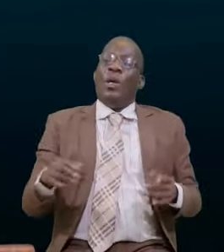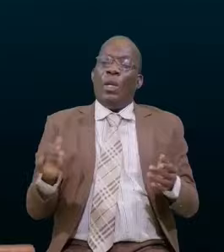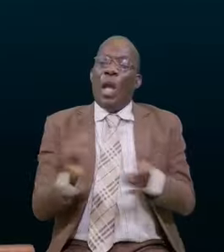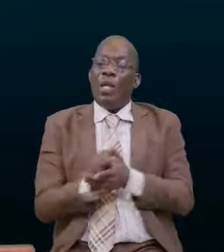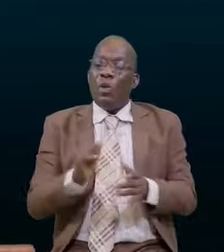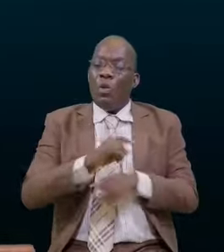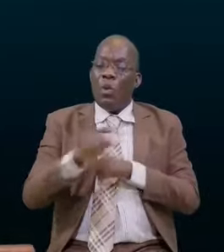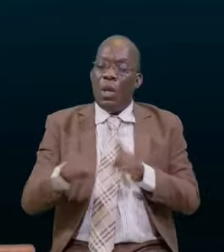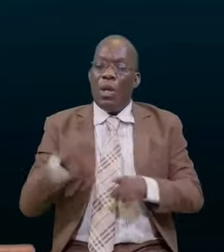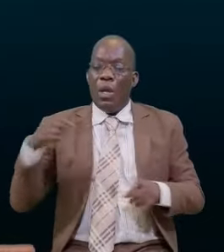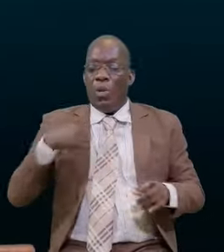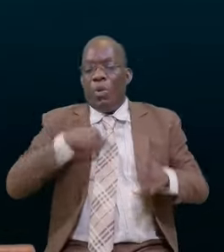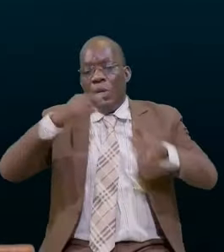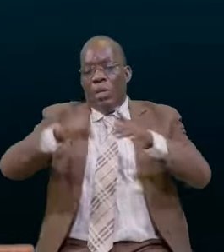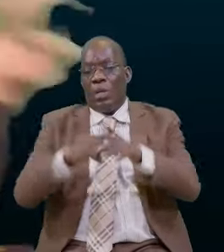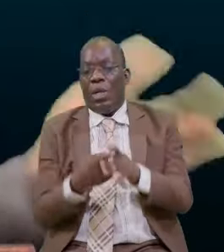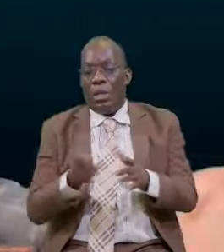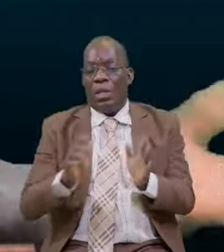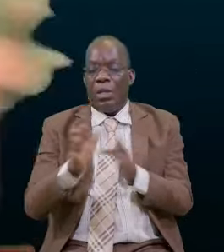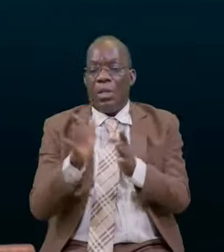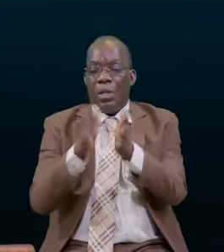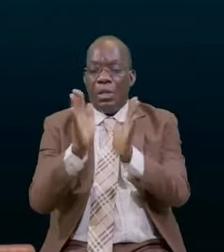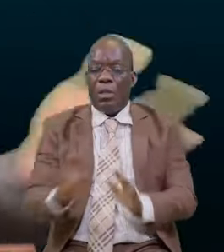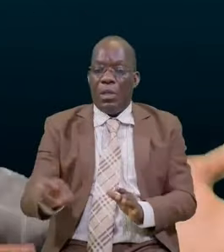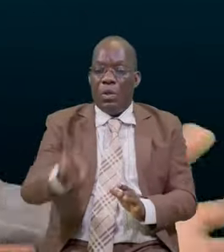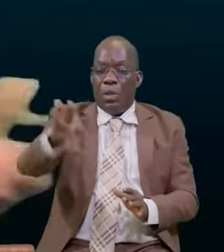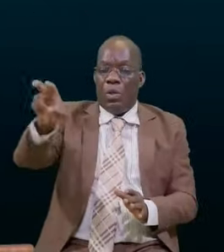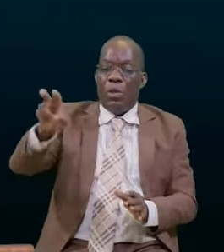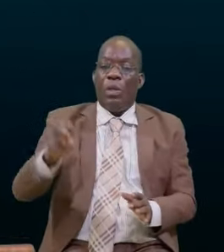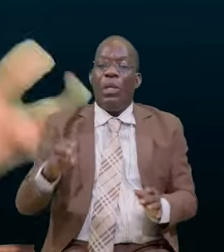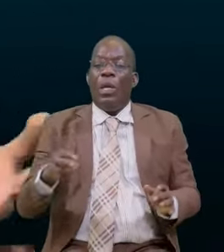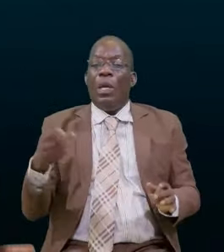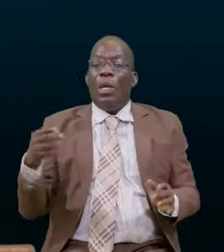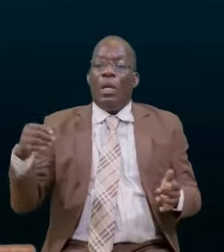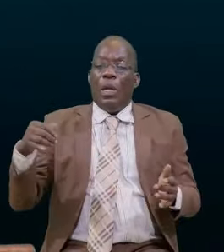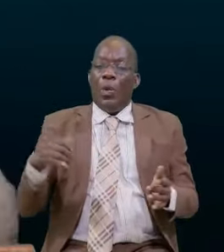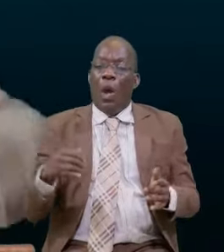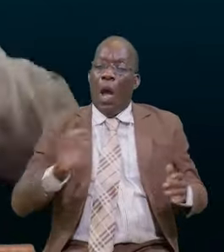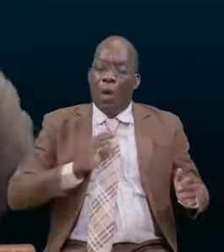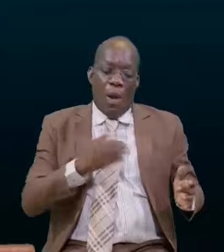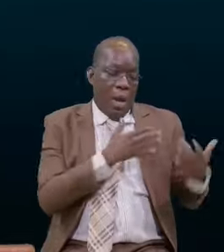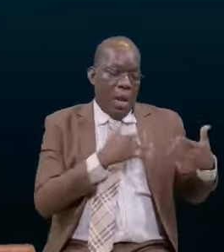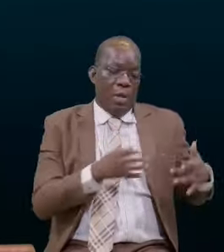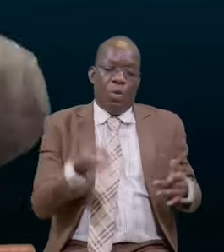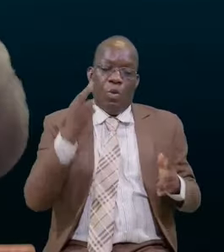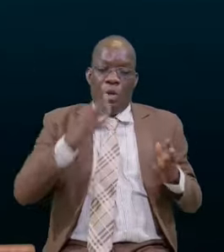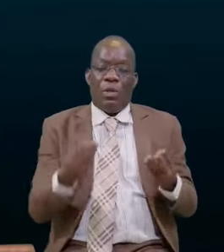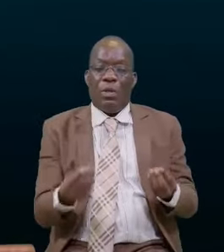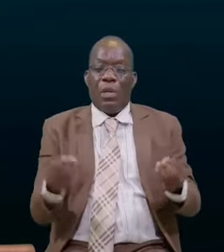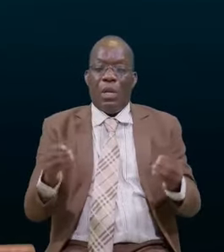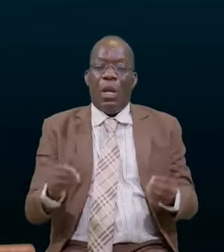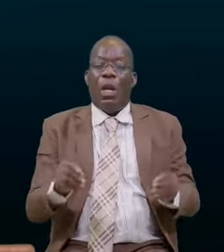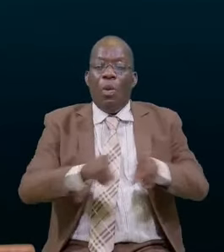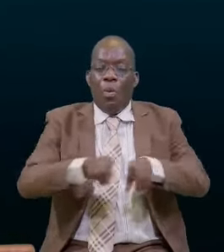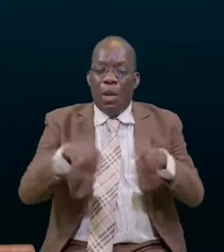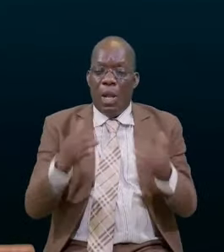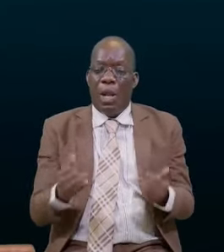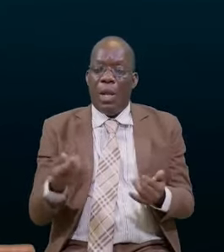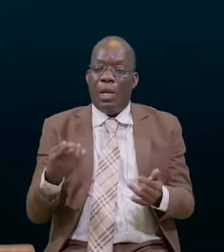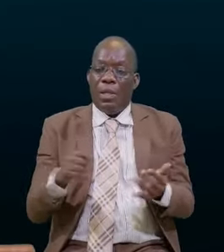to get to that promise land but the little forces come along the way along the line to be able to hinder us from fulfilling